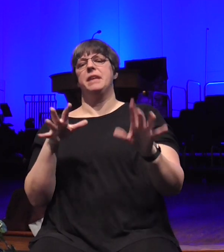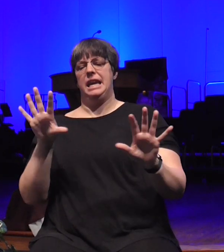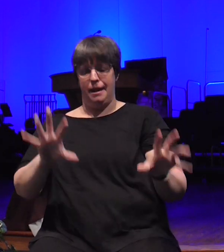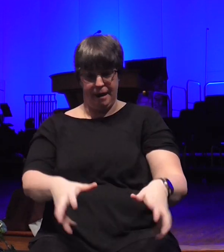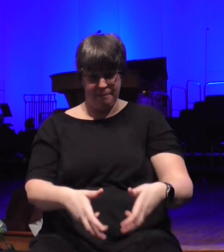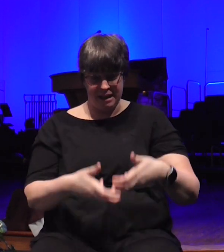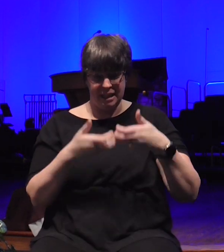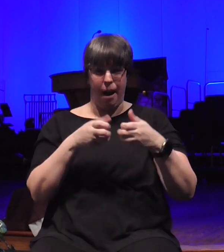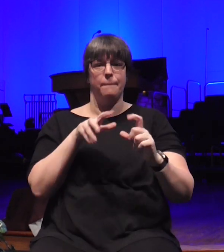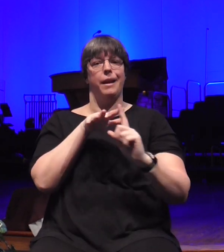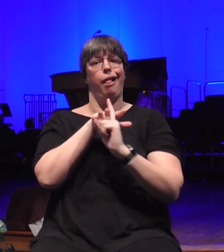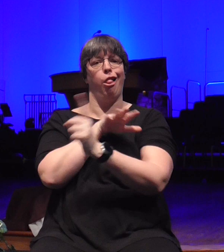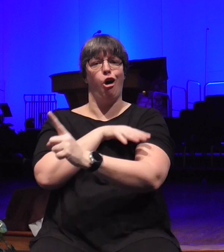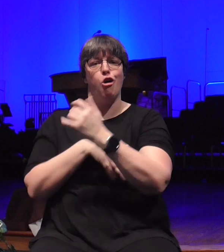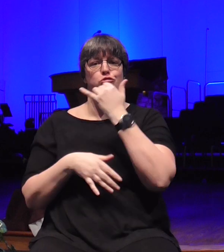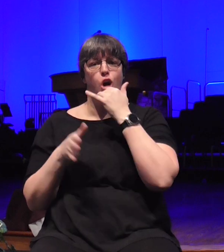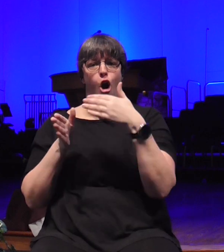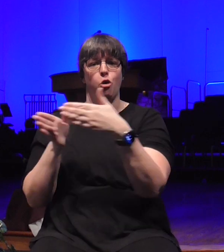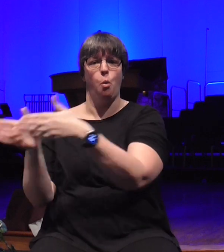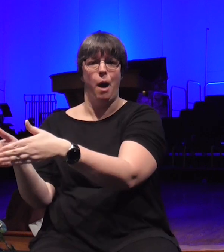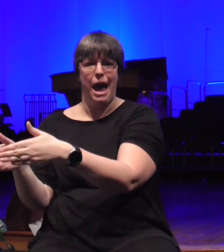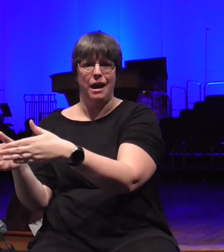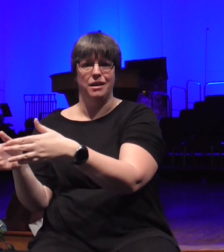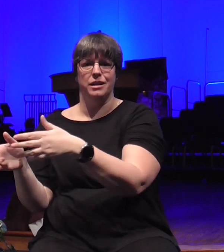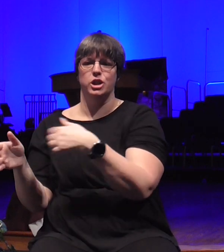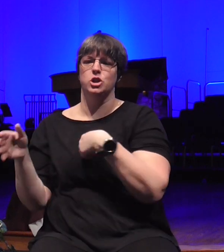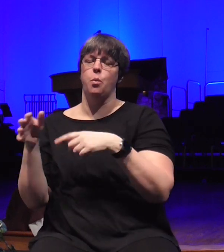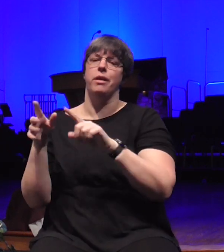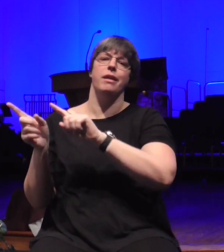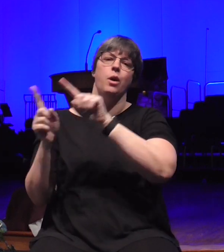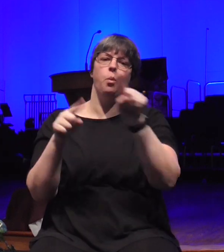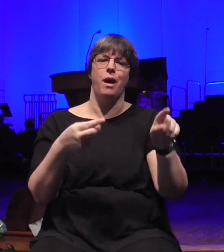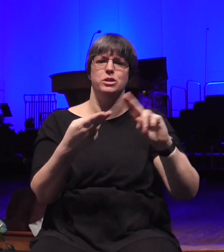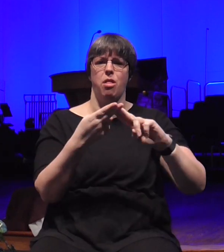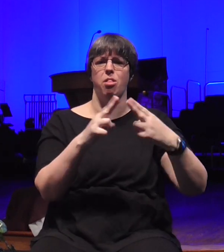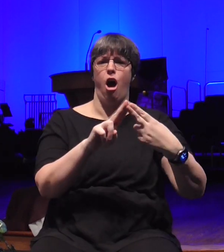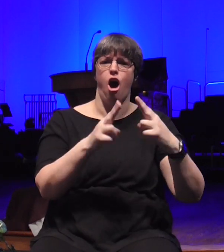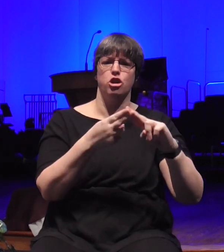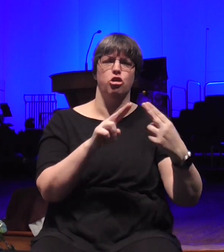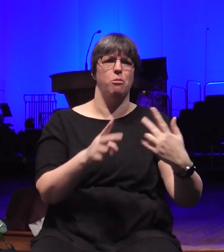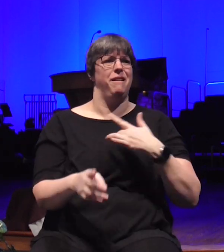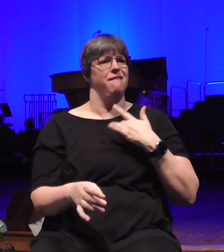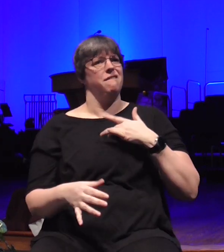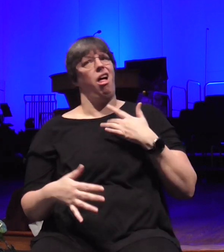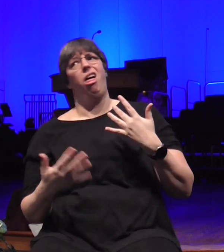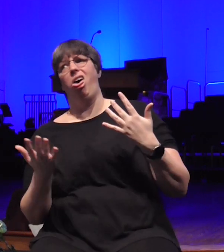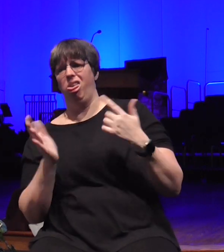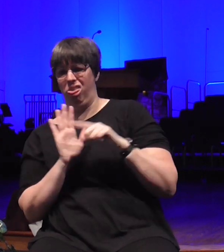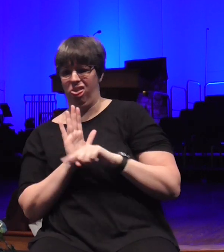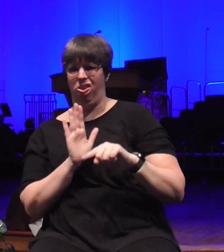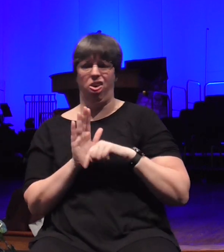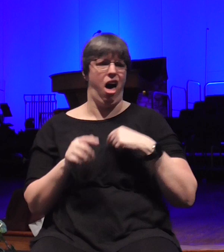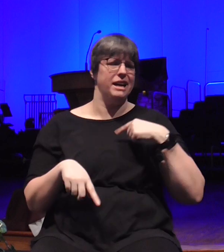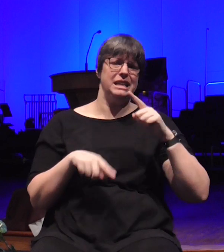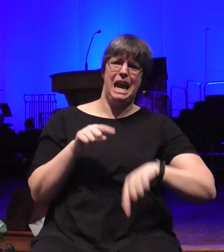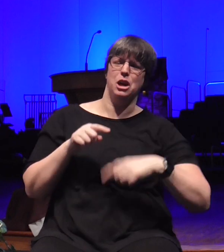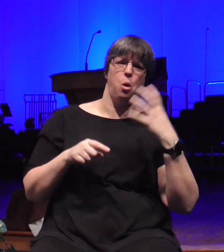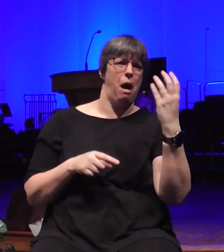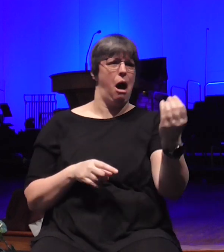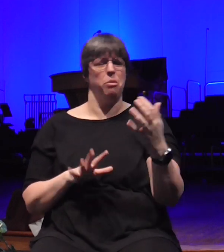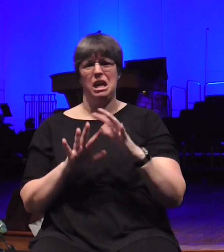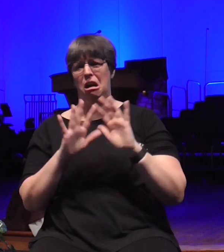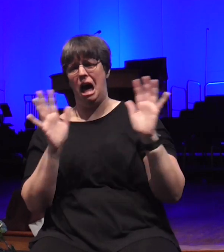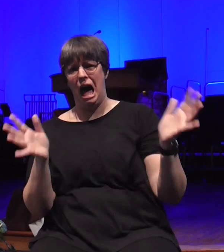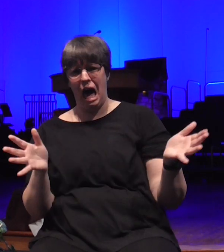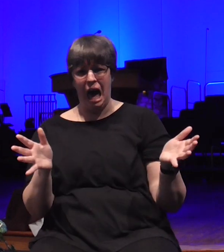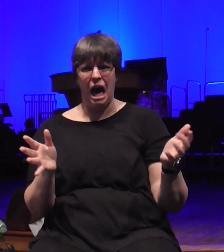and weeping and sitting off in a corner, telling his coach, "Coach, I can't go out. I can't face the crowd." And that coach grabbed him by the shoulder